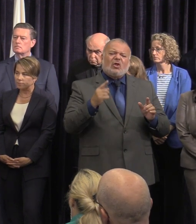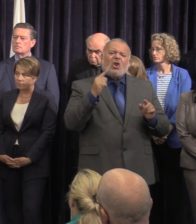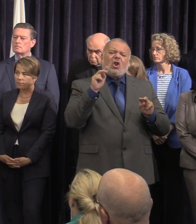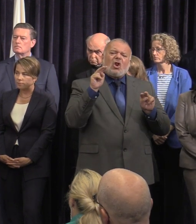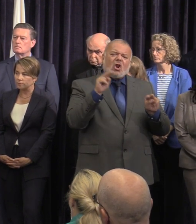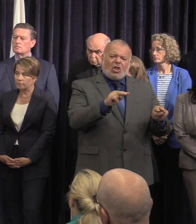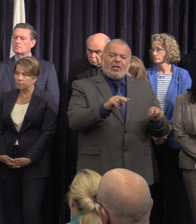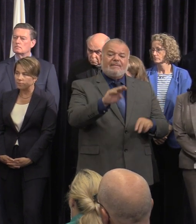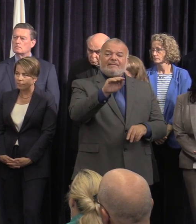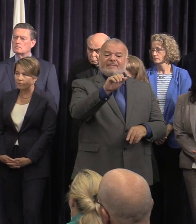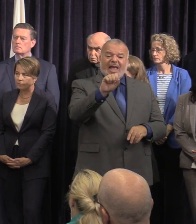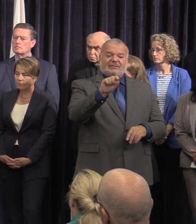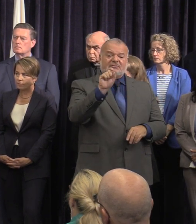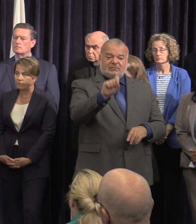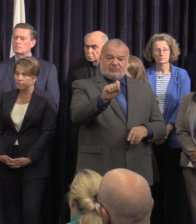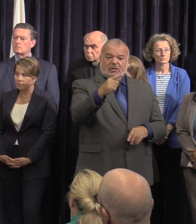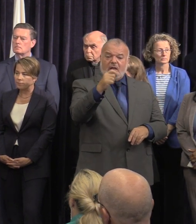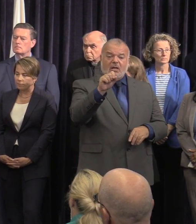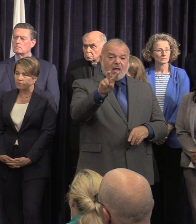mass.gov/shelter crisis. Again, that's